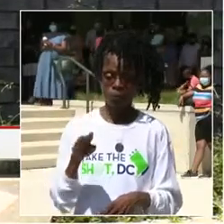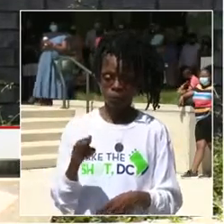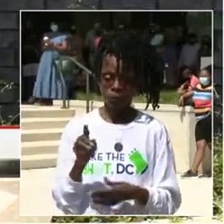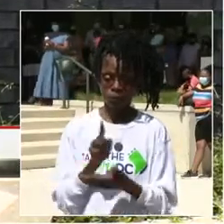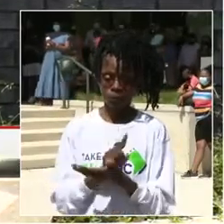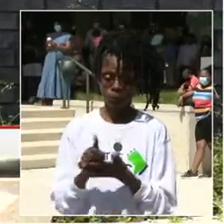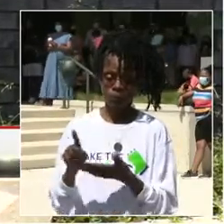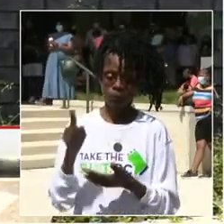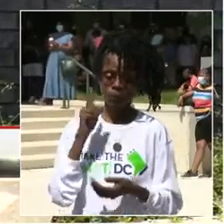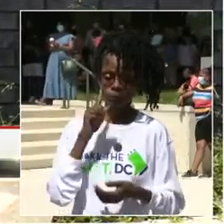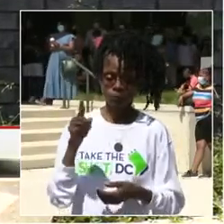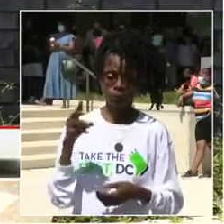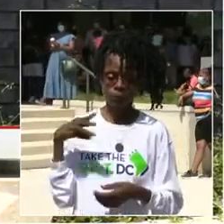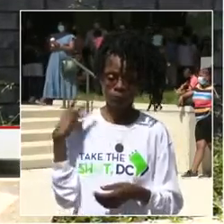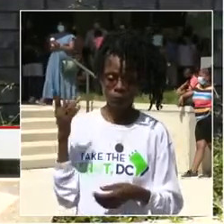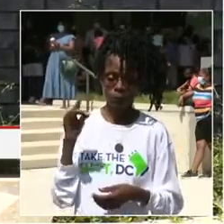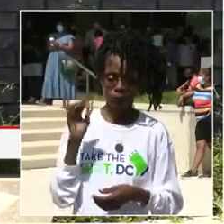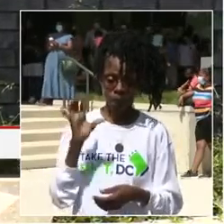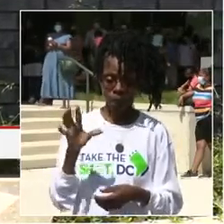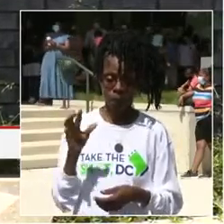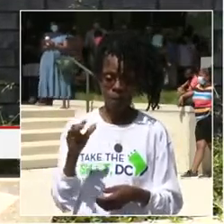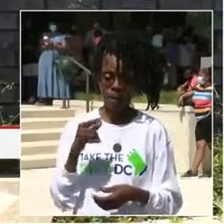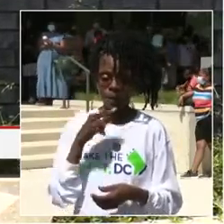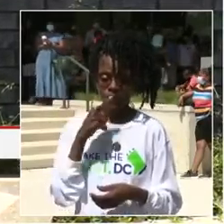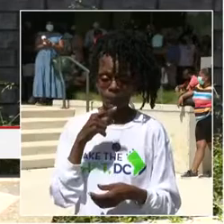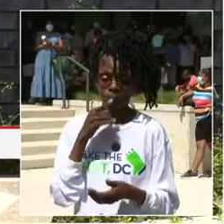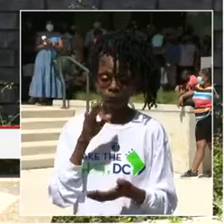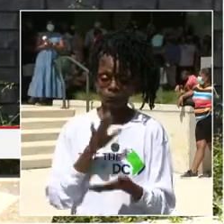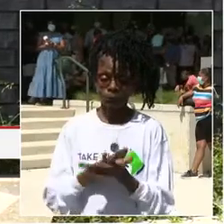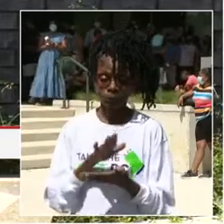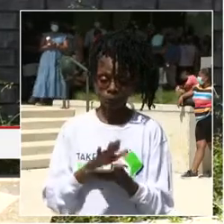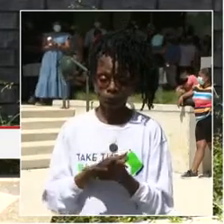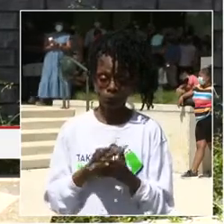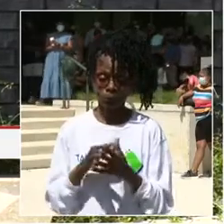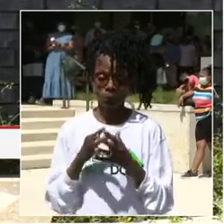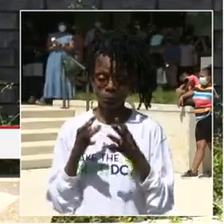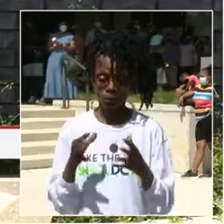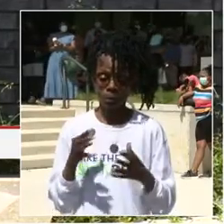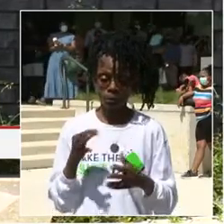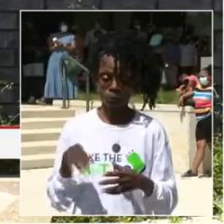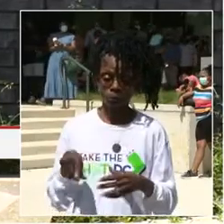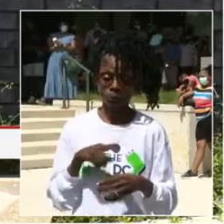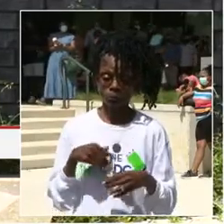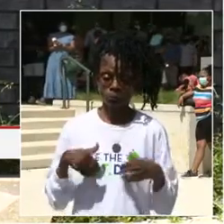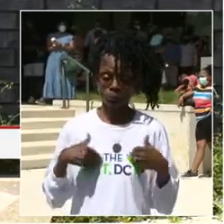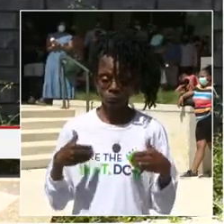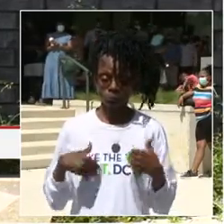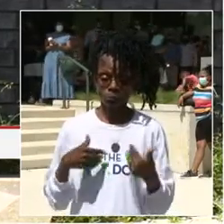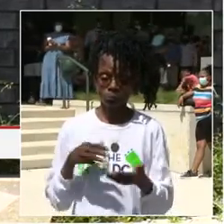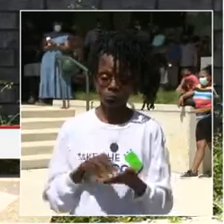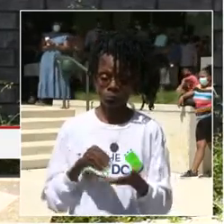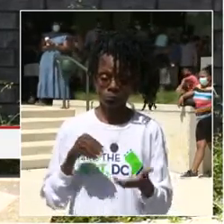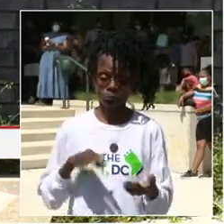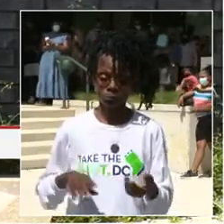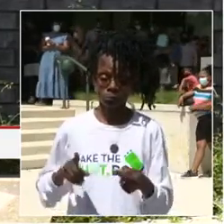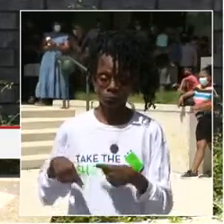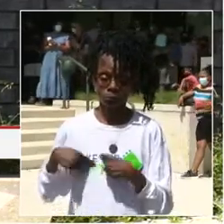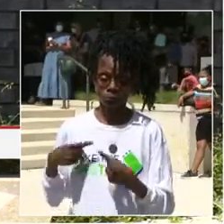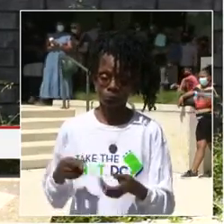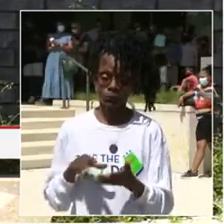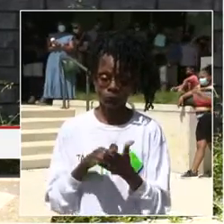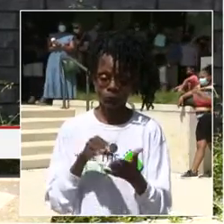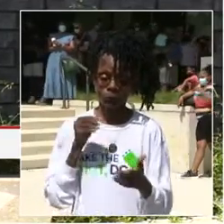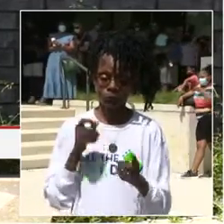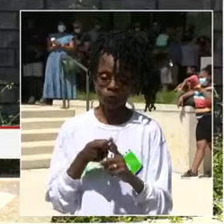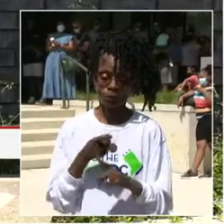young people, a lot of whom, and especially our secondary schools, have been learning at home for more than a